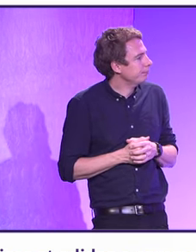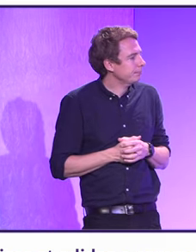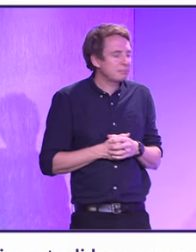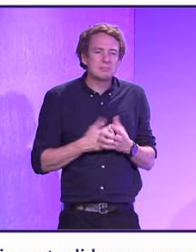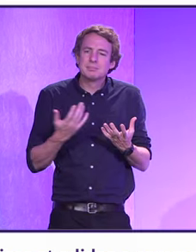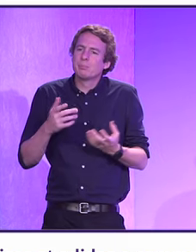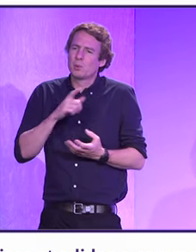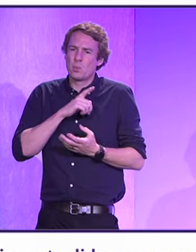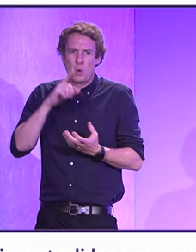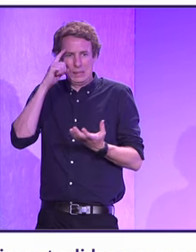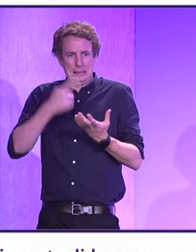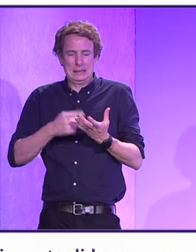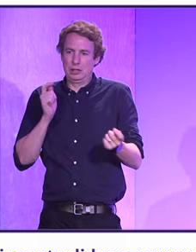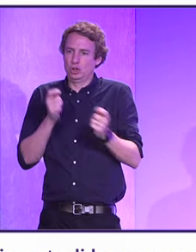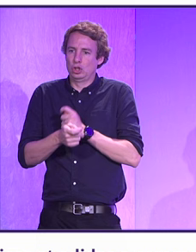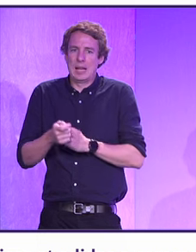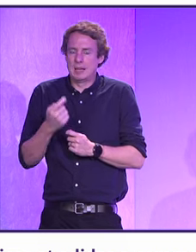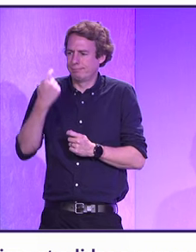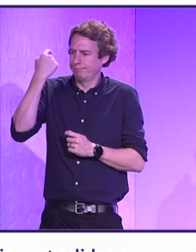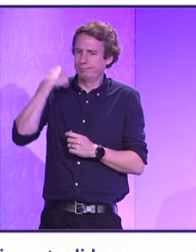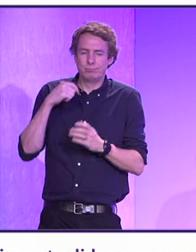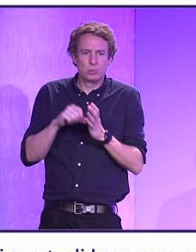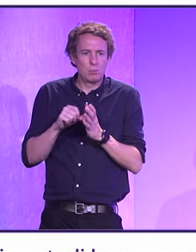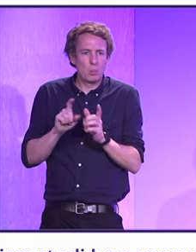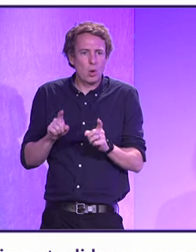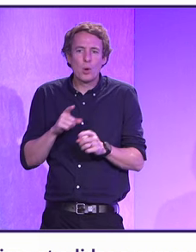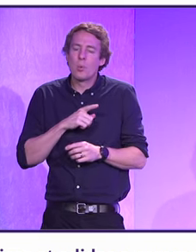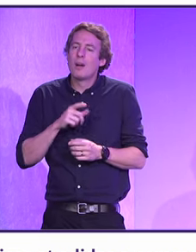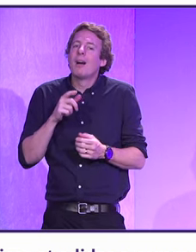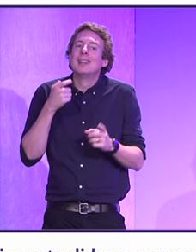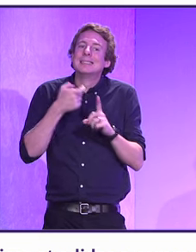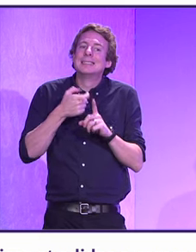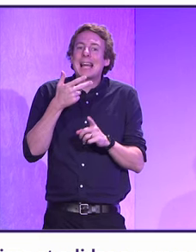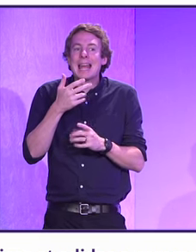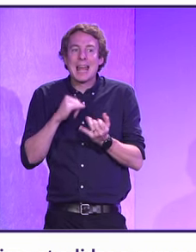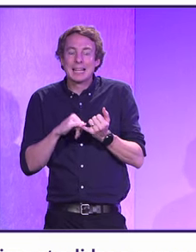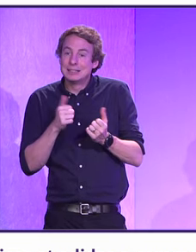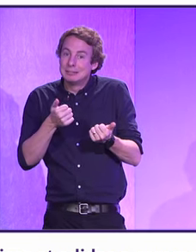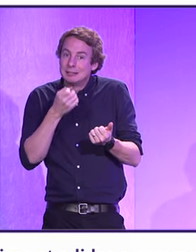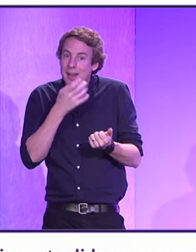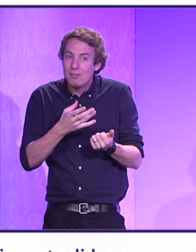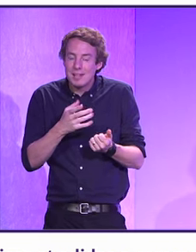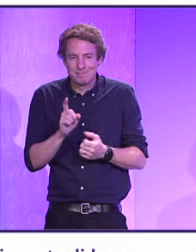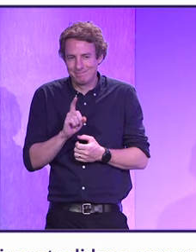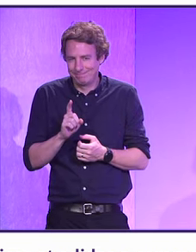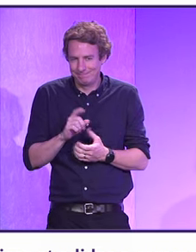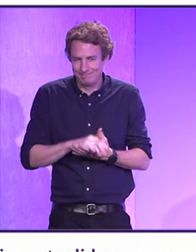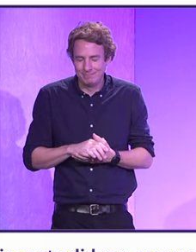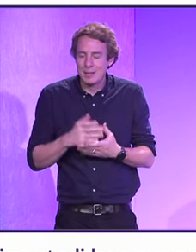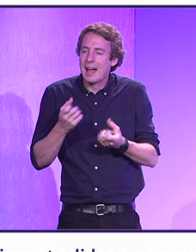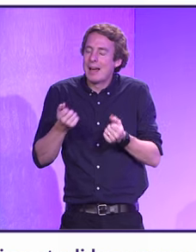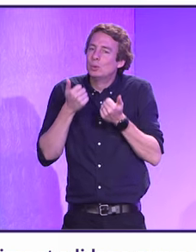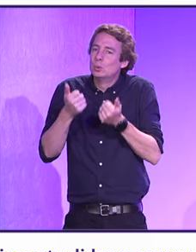why. Why did we move? What was the problem? So it's just because Kubernetes is nice, it's just because AI is nice, but no, we did